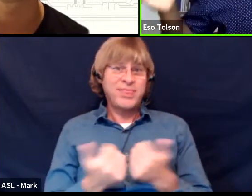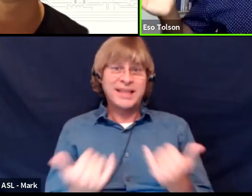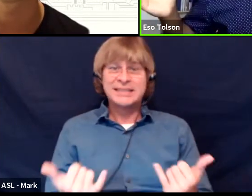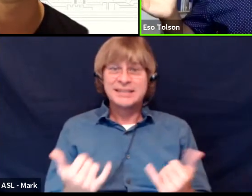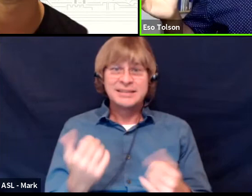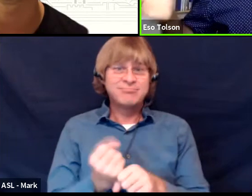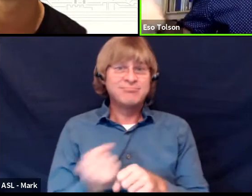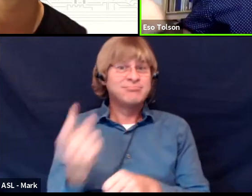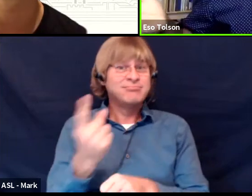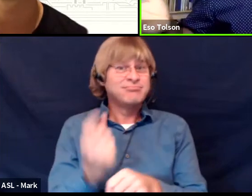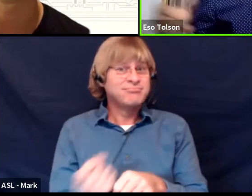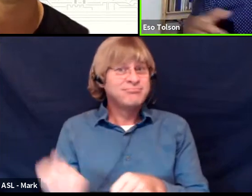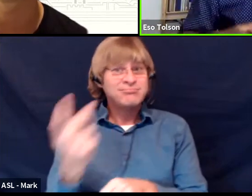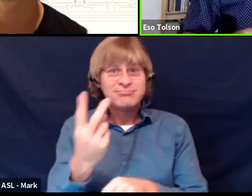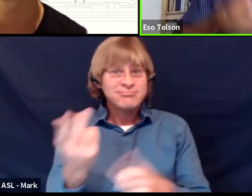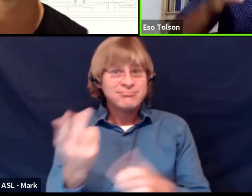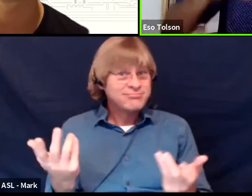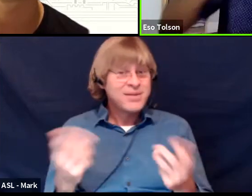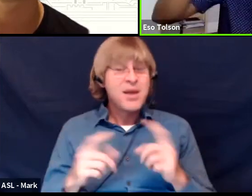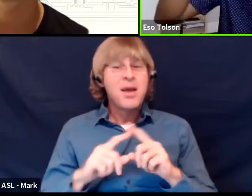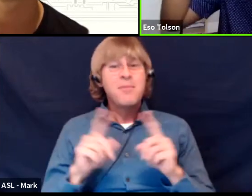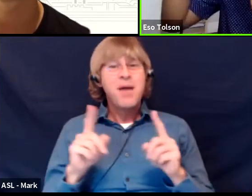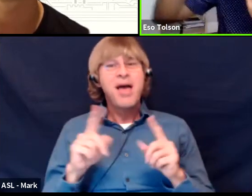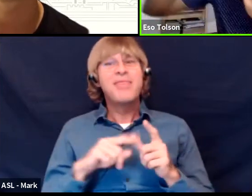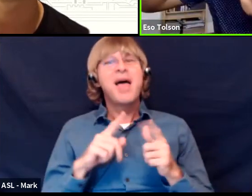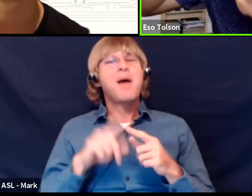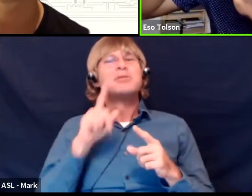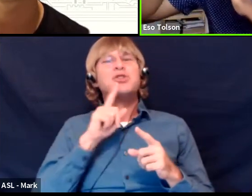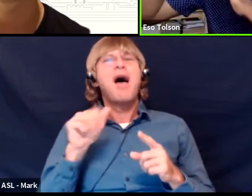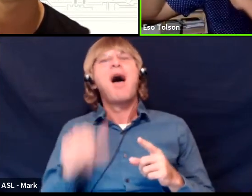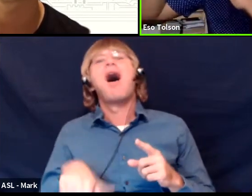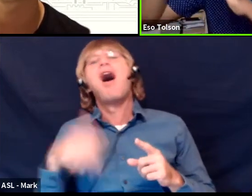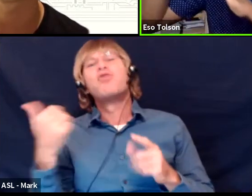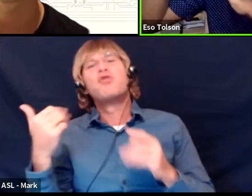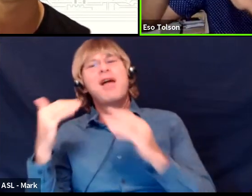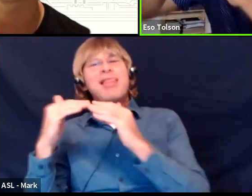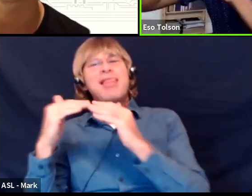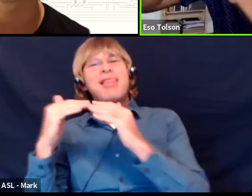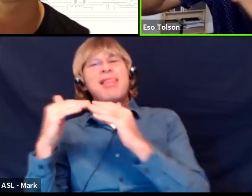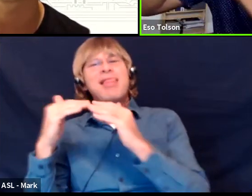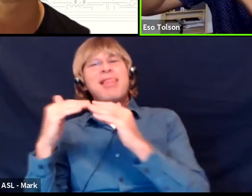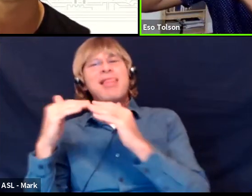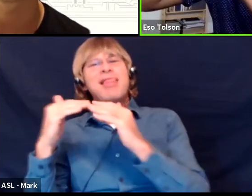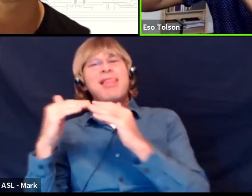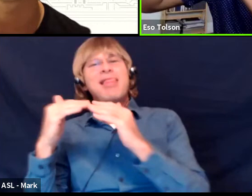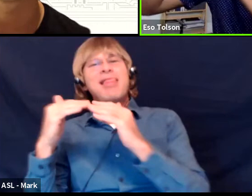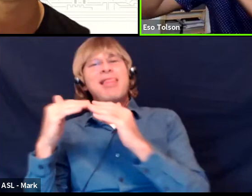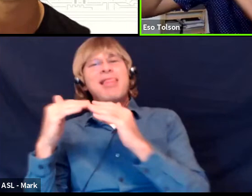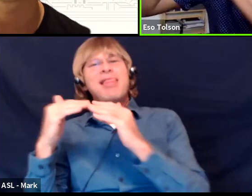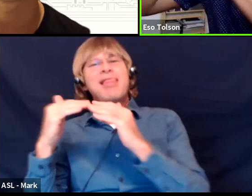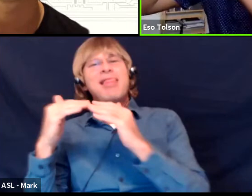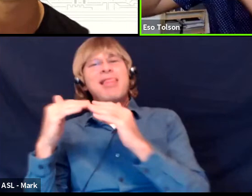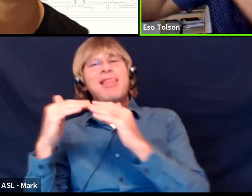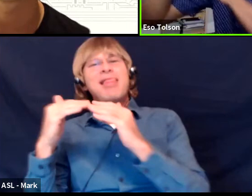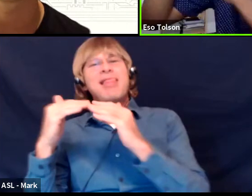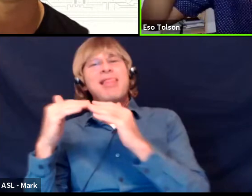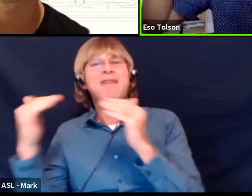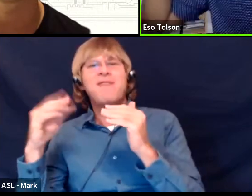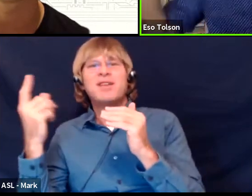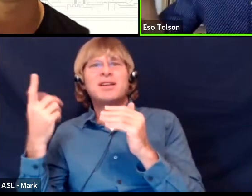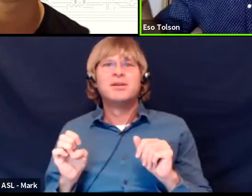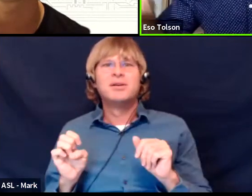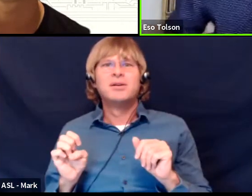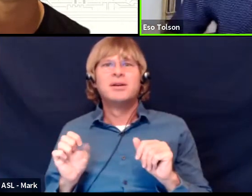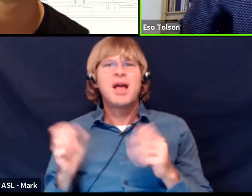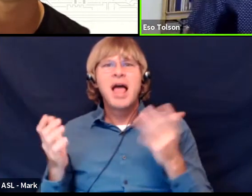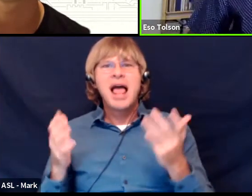a year or two from now, but then I'm sure there's going to be another level of, oh, now I'm doing this or now I'm